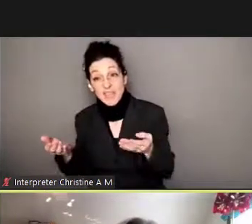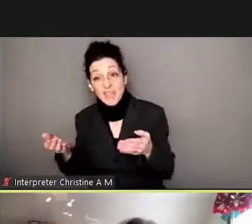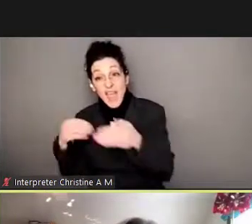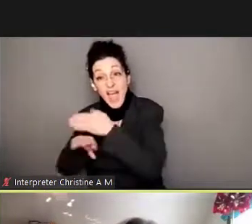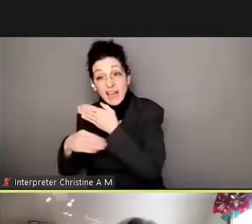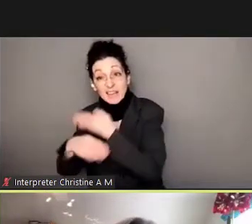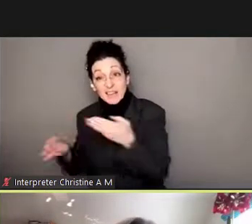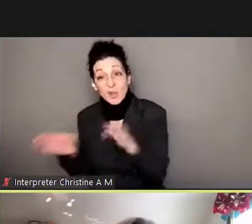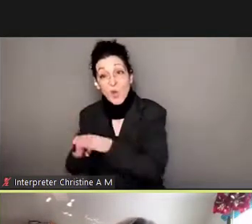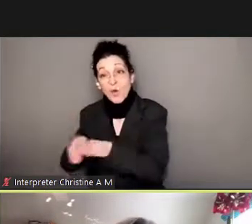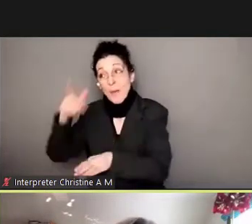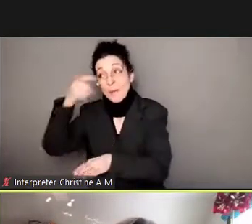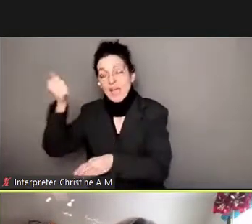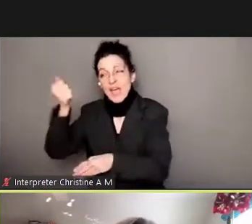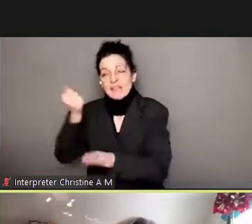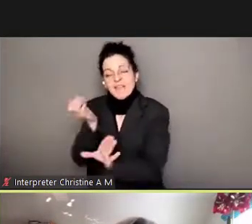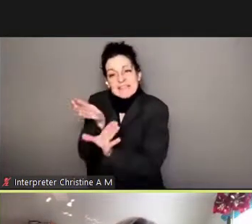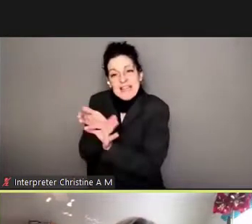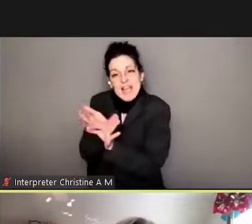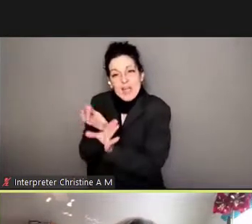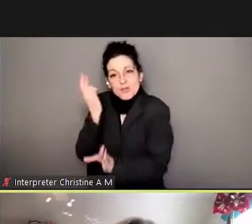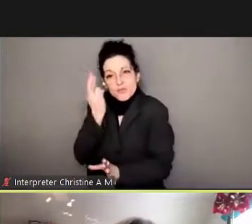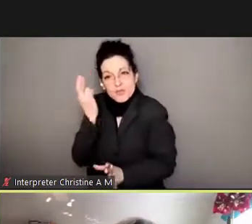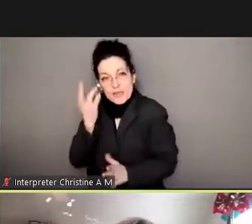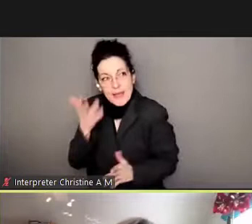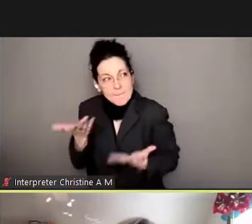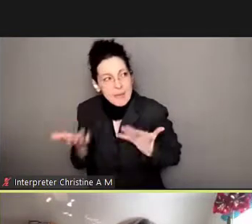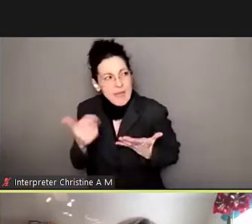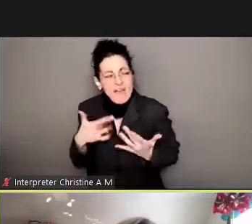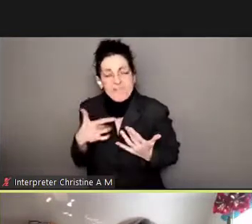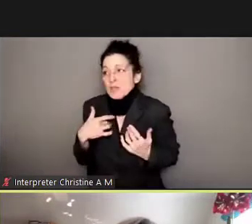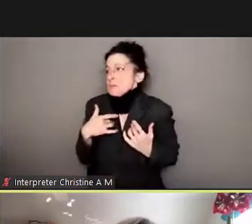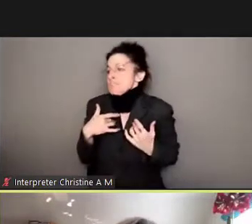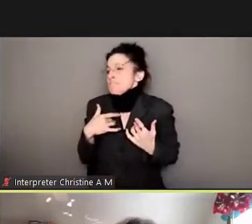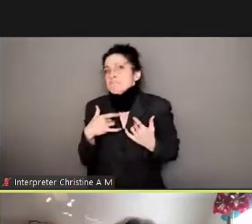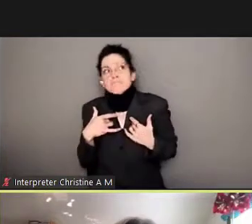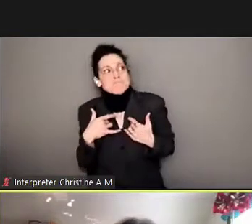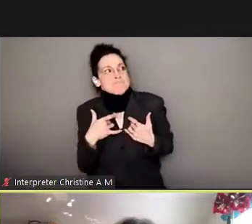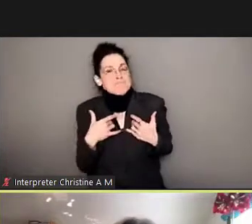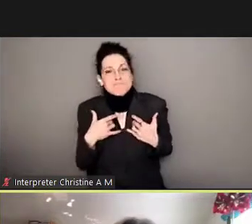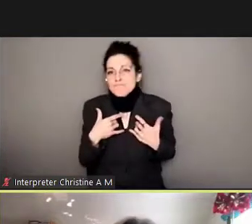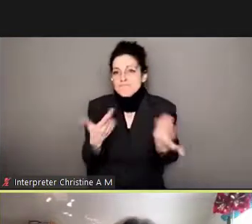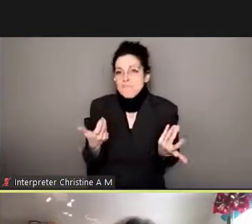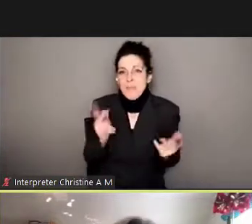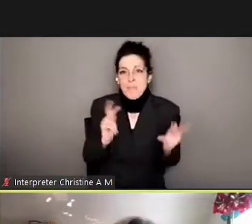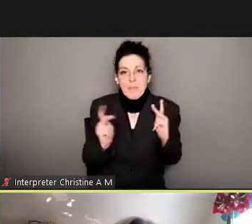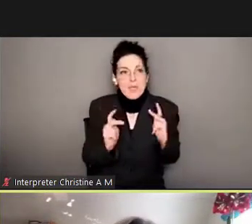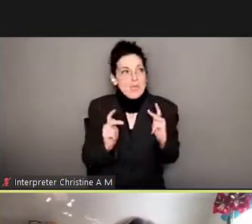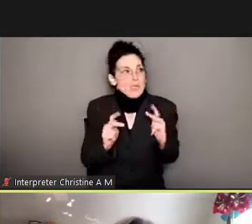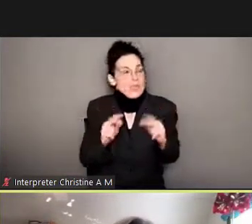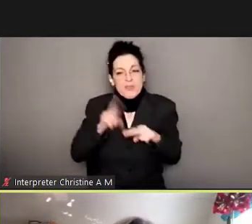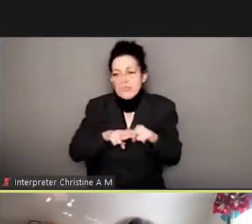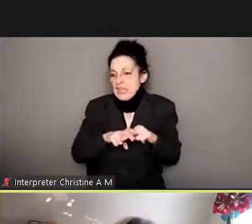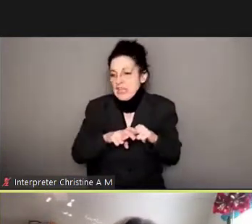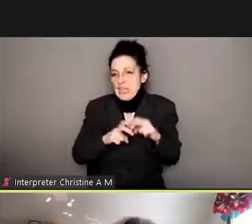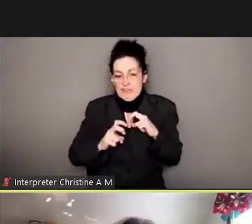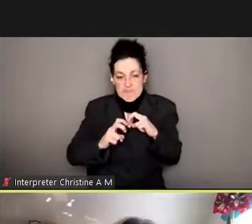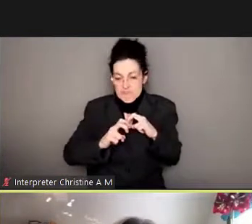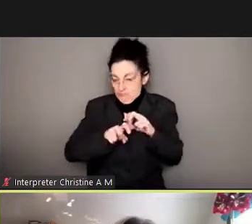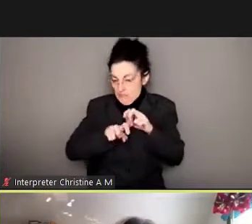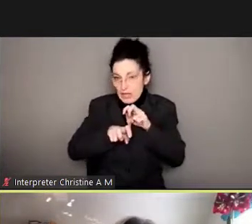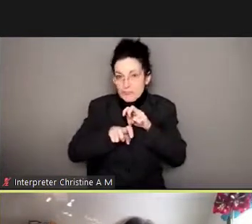be constrained in a more conventional way. Like I'm just in the middle of a row and I would very much like to get up and move around,